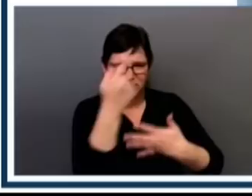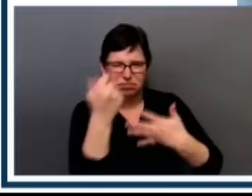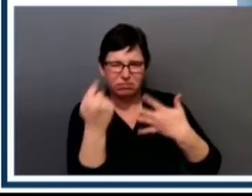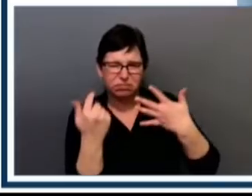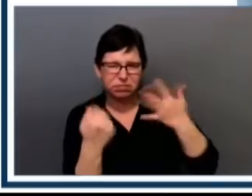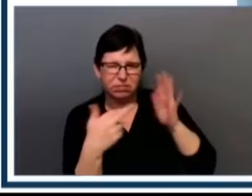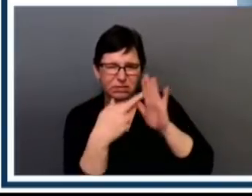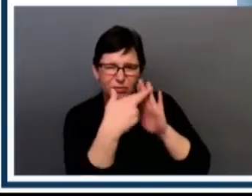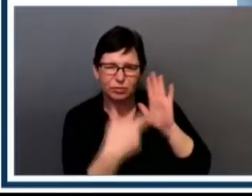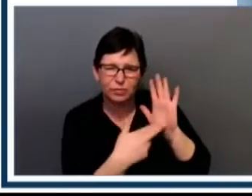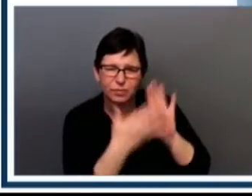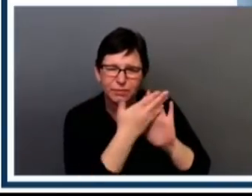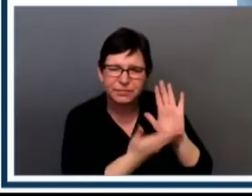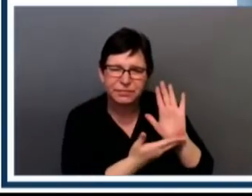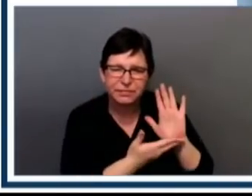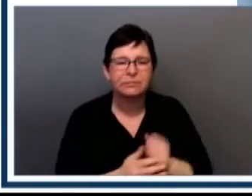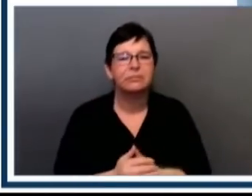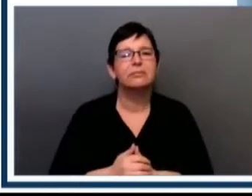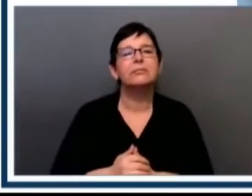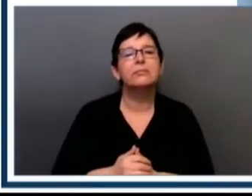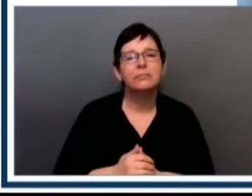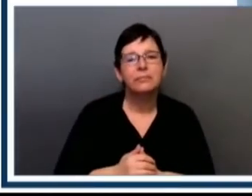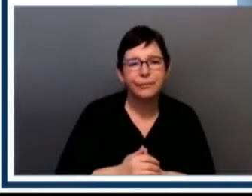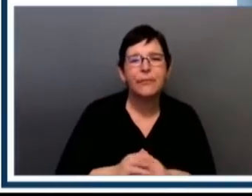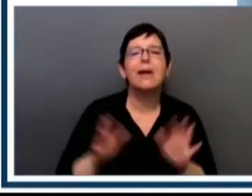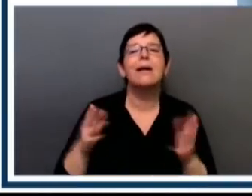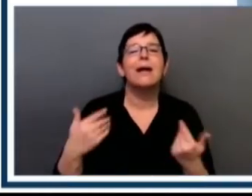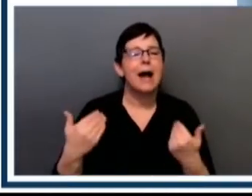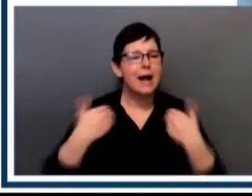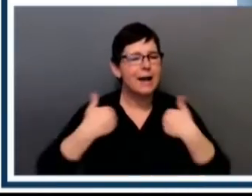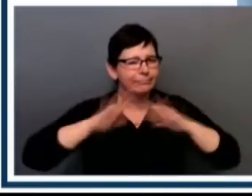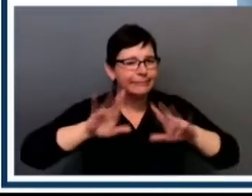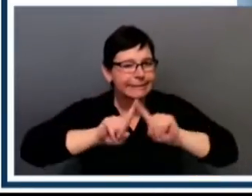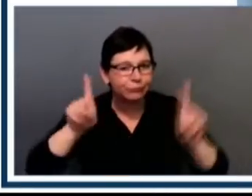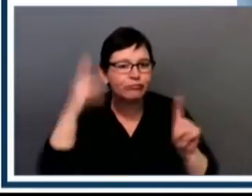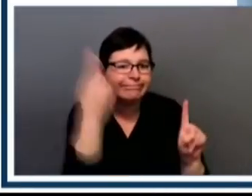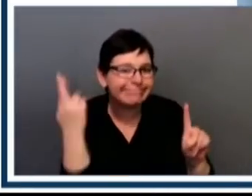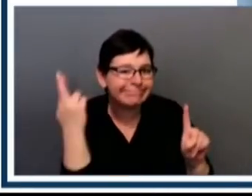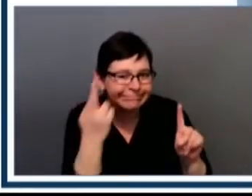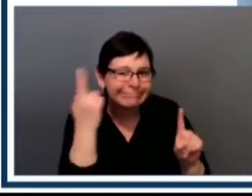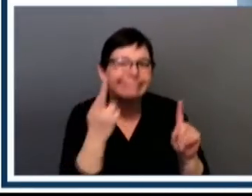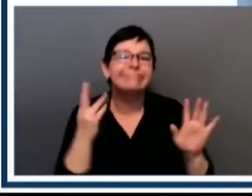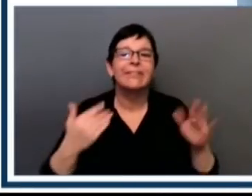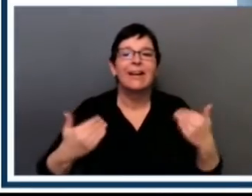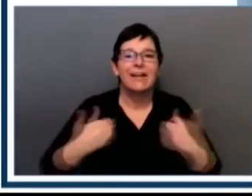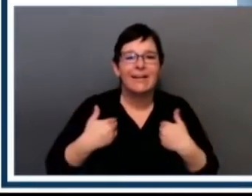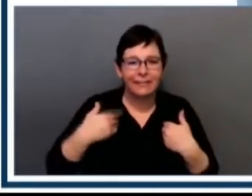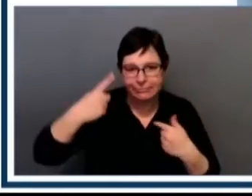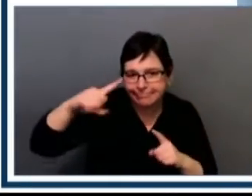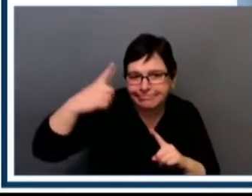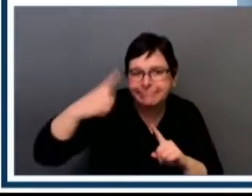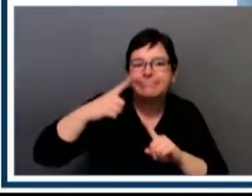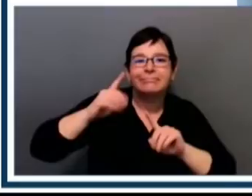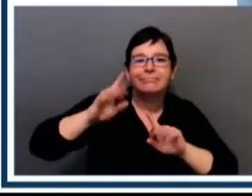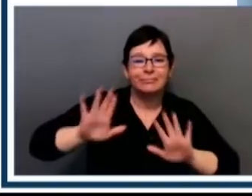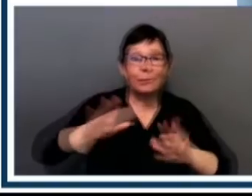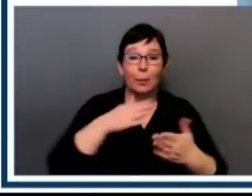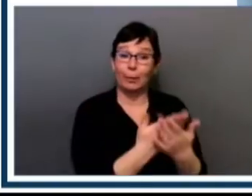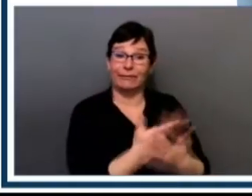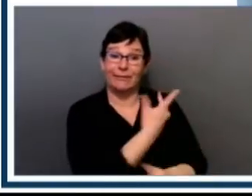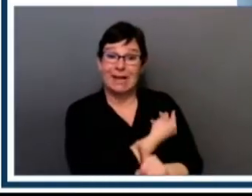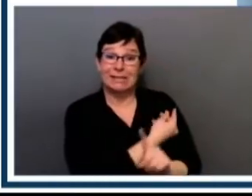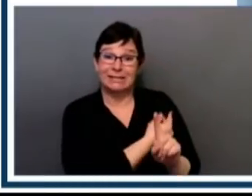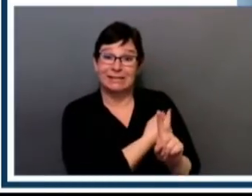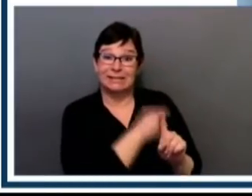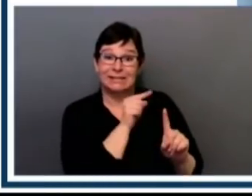lot, had people getting together when there's lots of virus around, making sure that we were reducing the ability